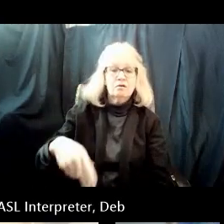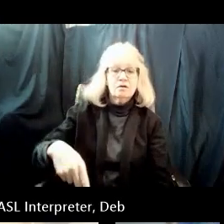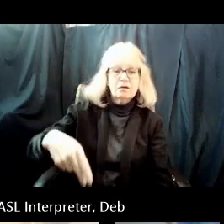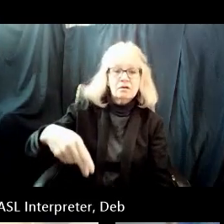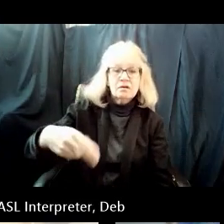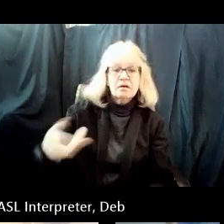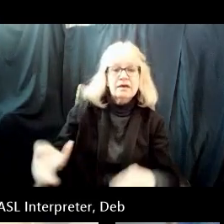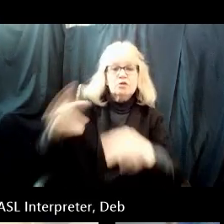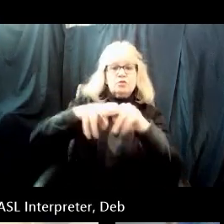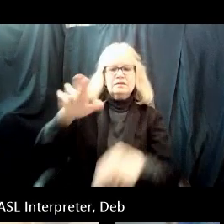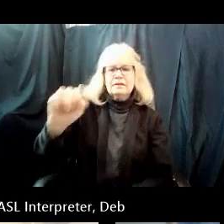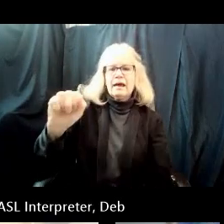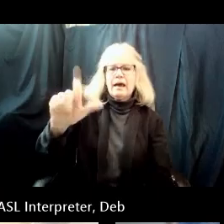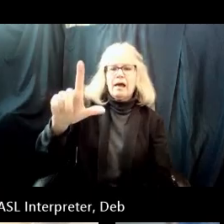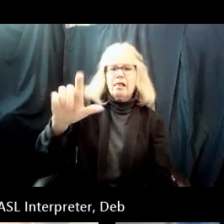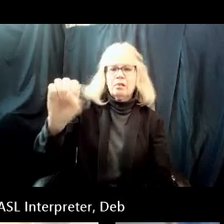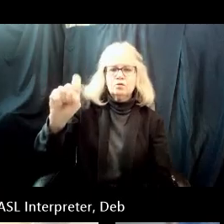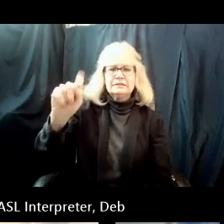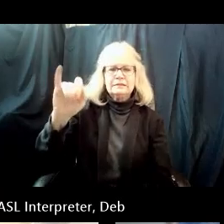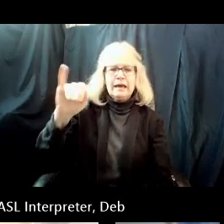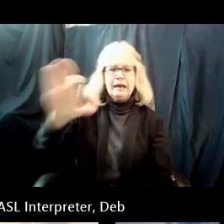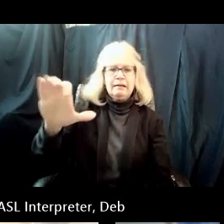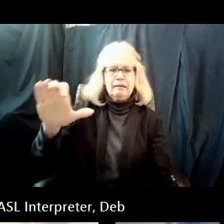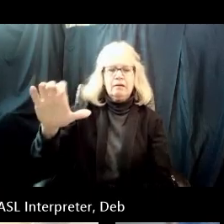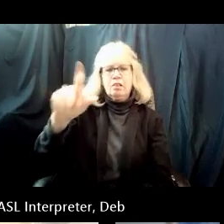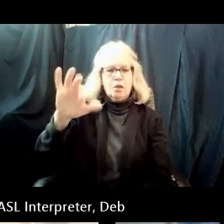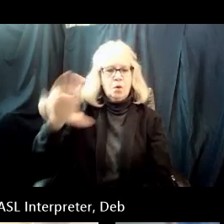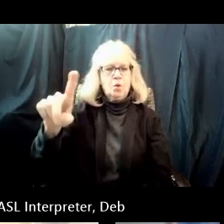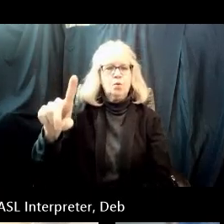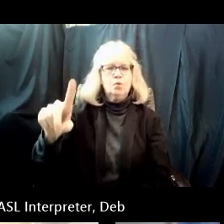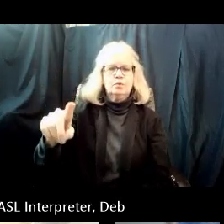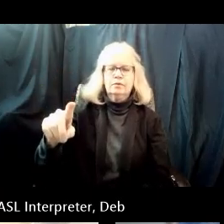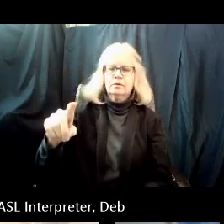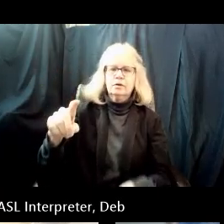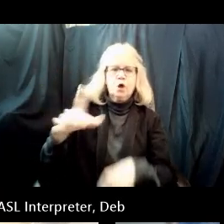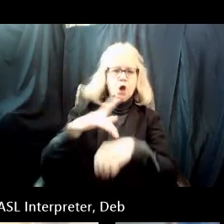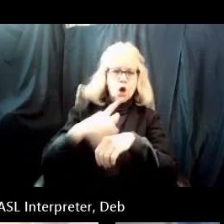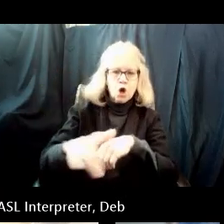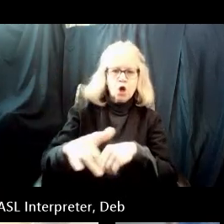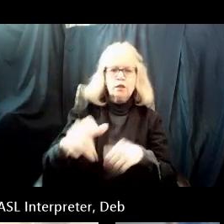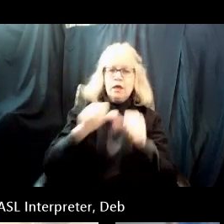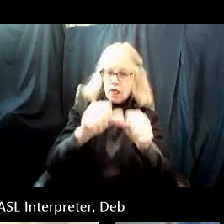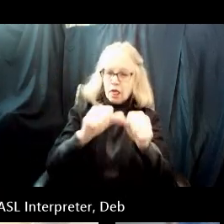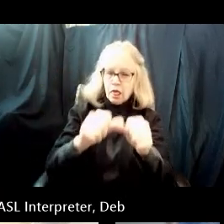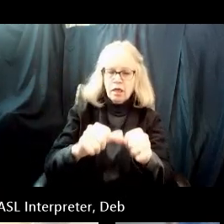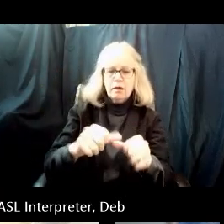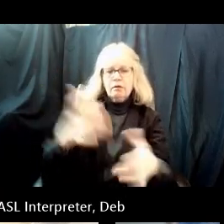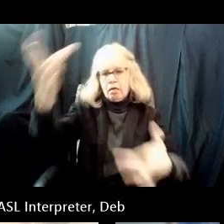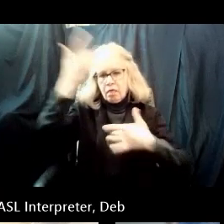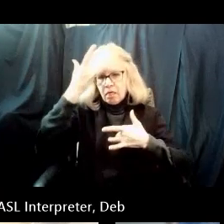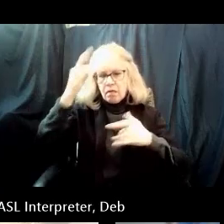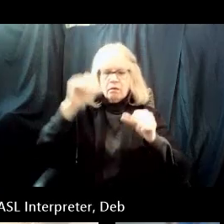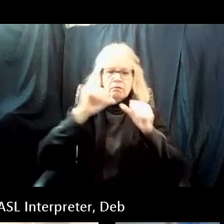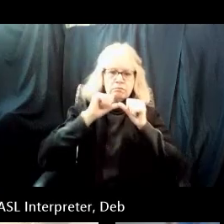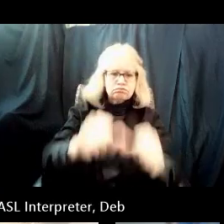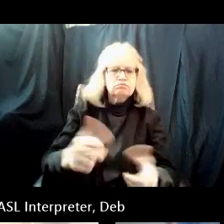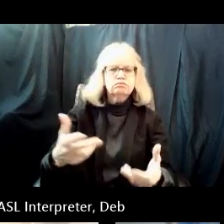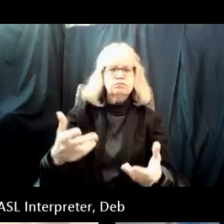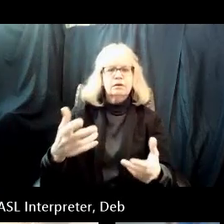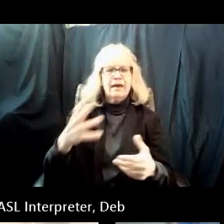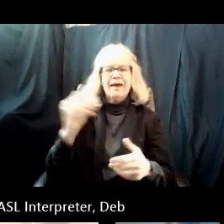which I'll talk about a little bit later, earlier onset of chronic illness, and what we call the weathering effect, which